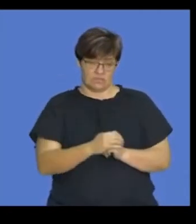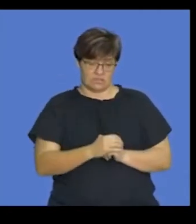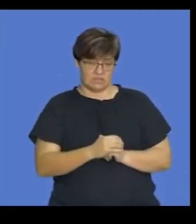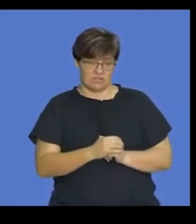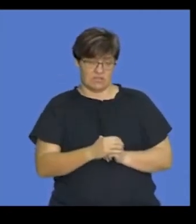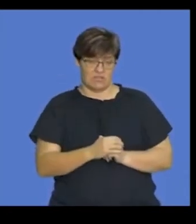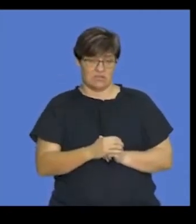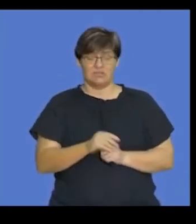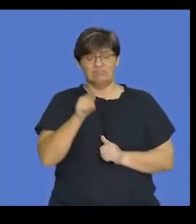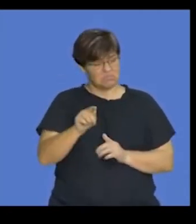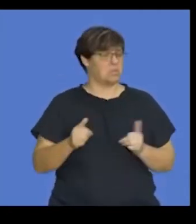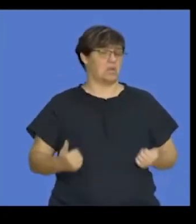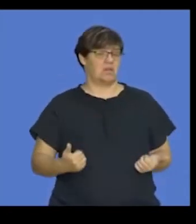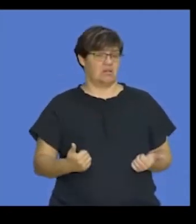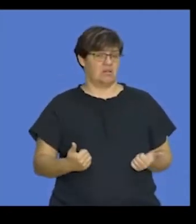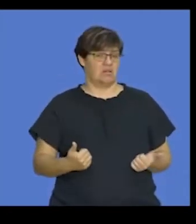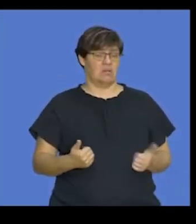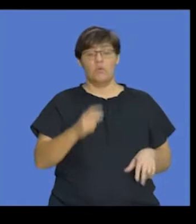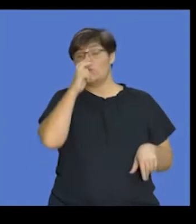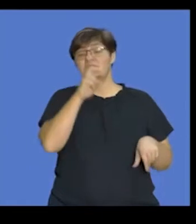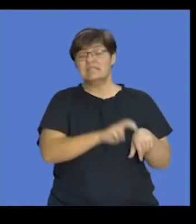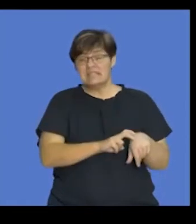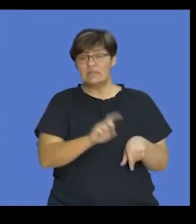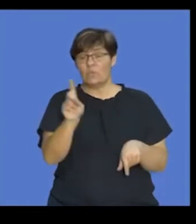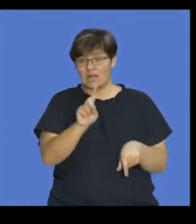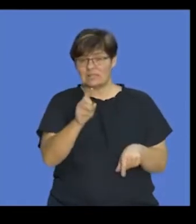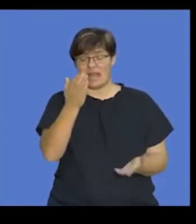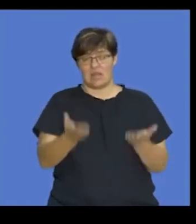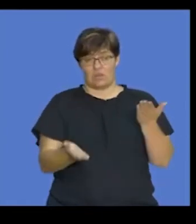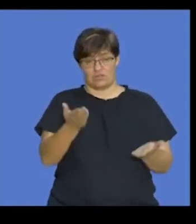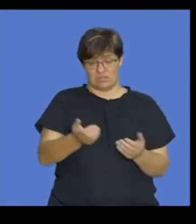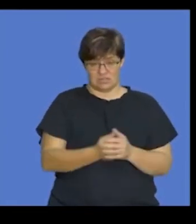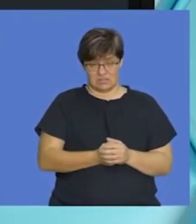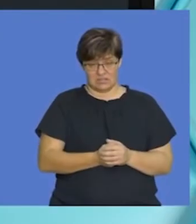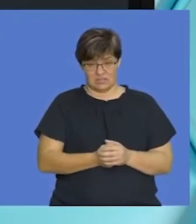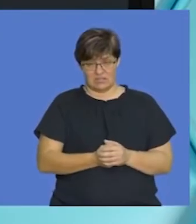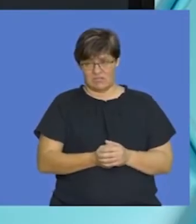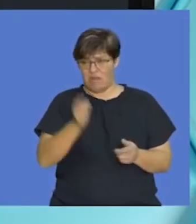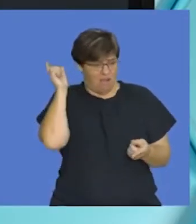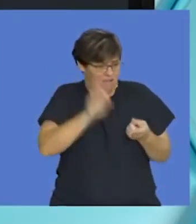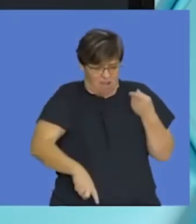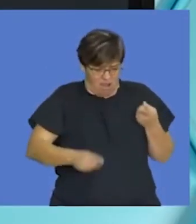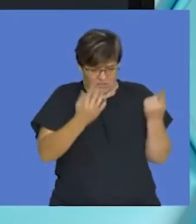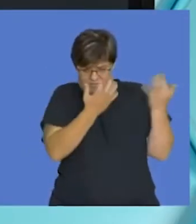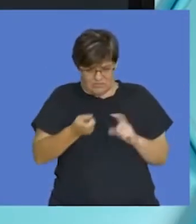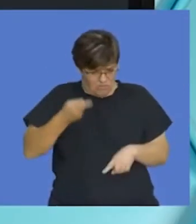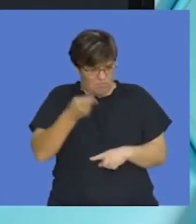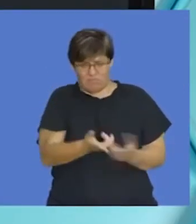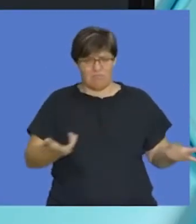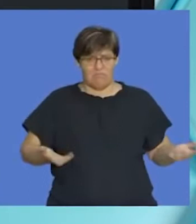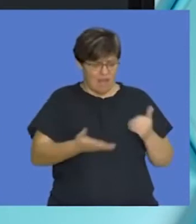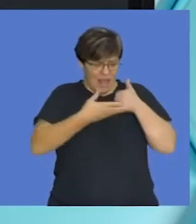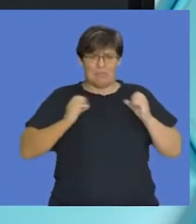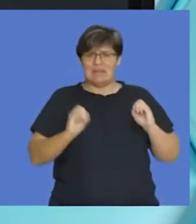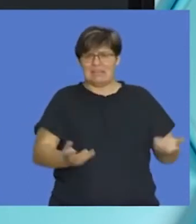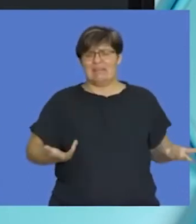normal force. This is well and good, but we need it as an equation, okay? I can't do